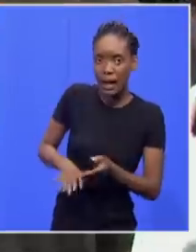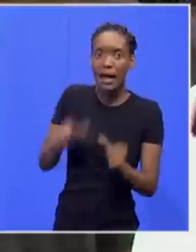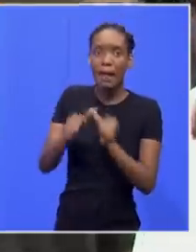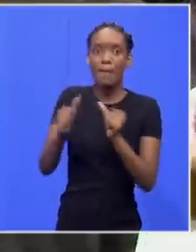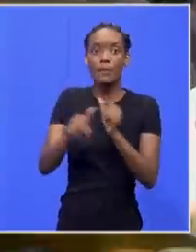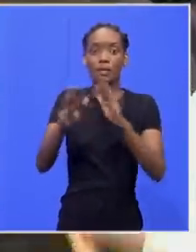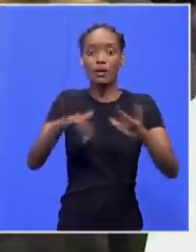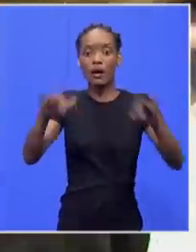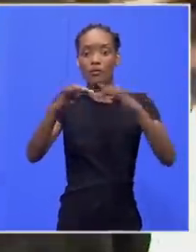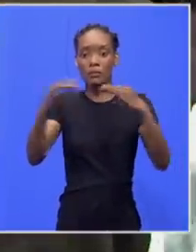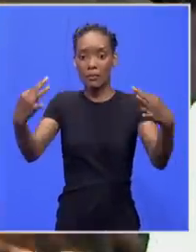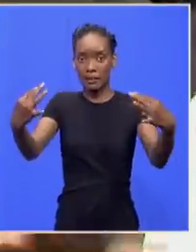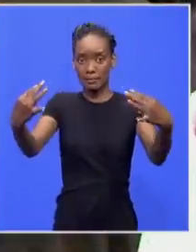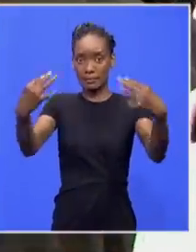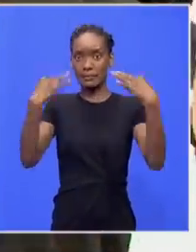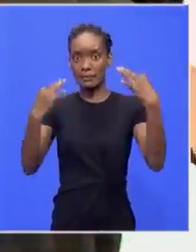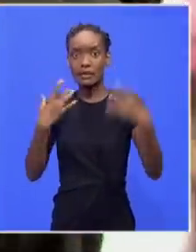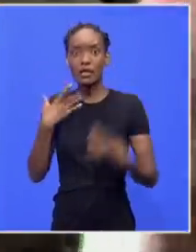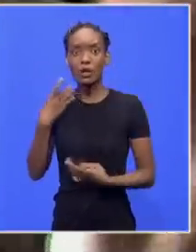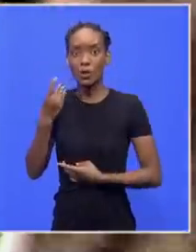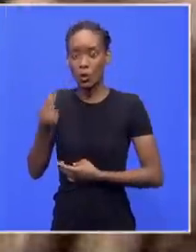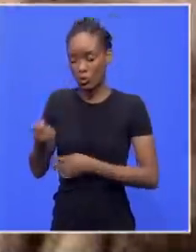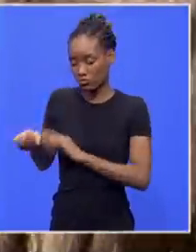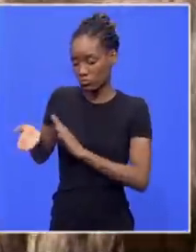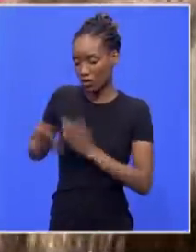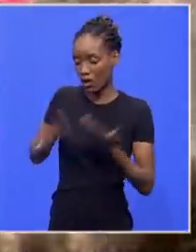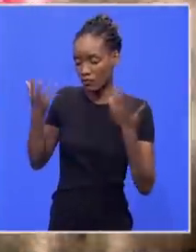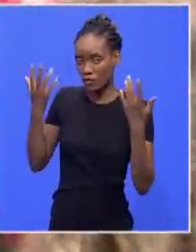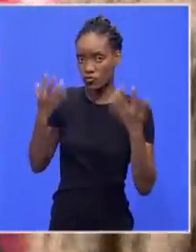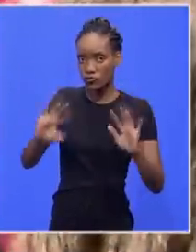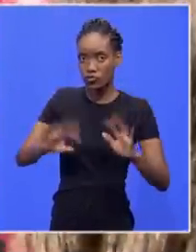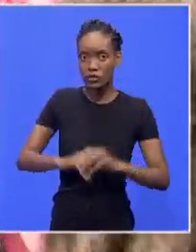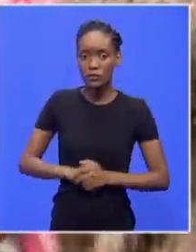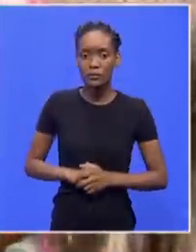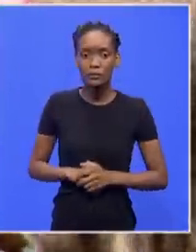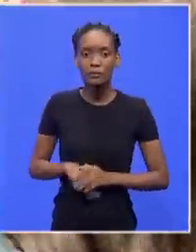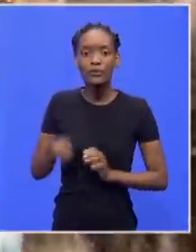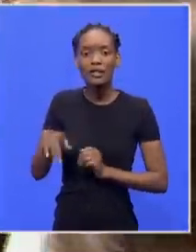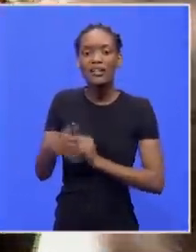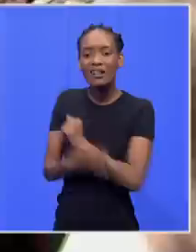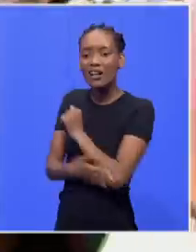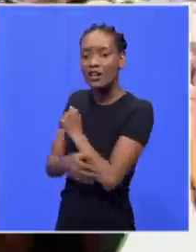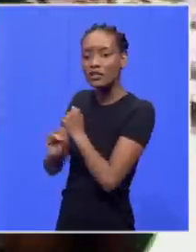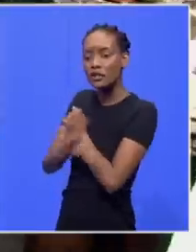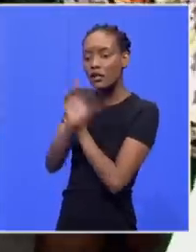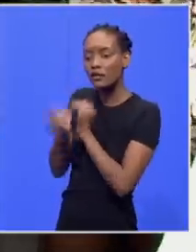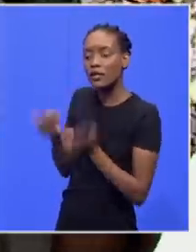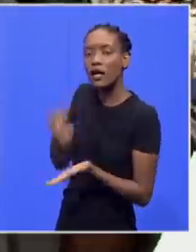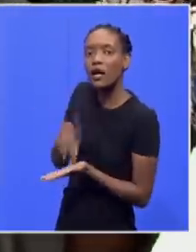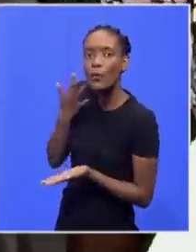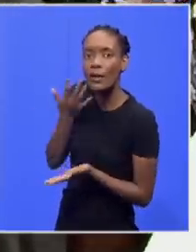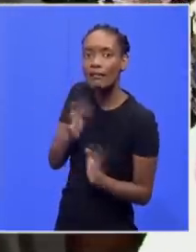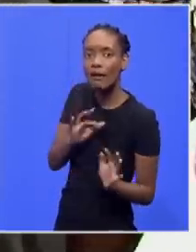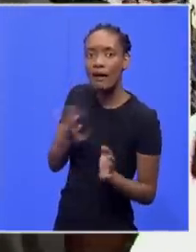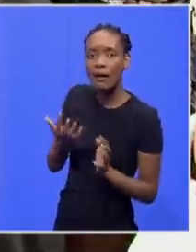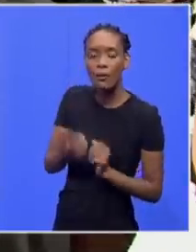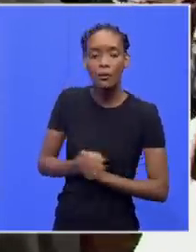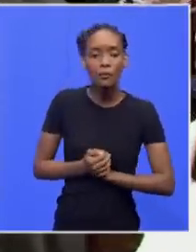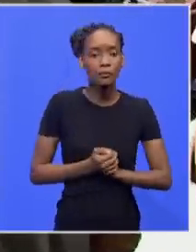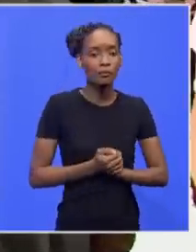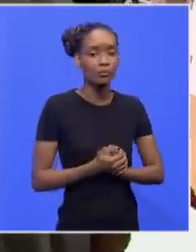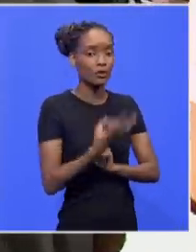see those dogs they die. When did you arrive in South Africa? How did you arrive in South Africa? I arrived here in South Africa